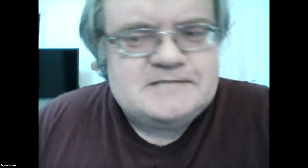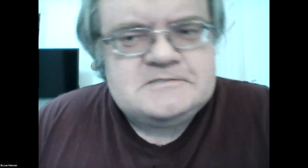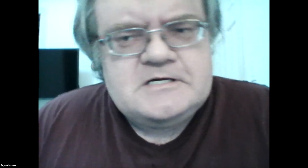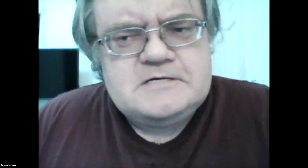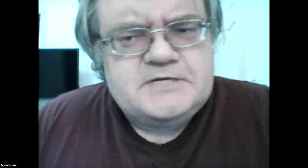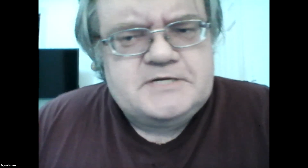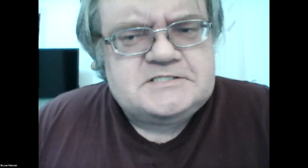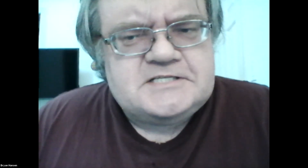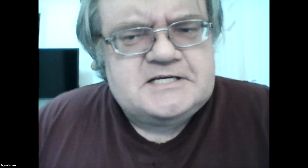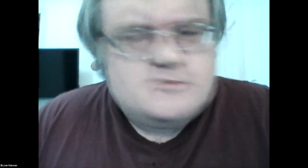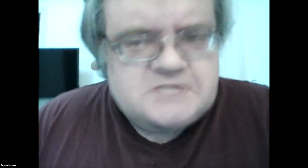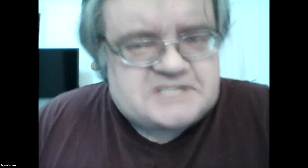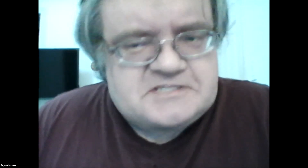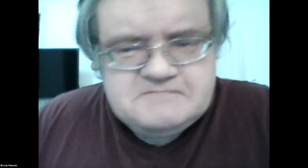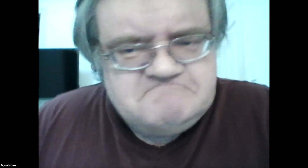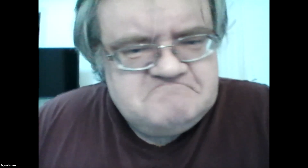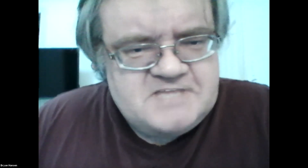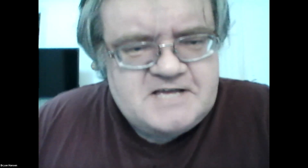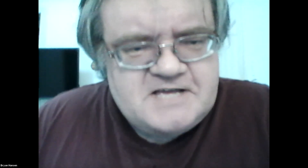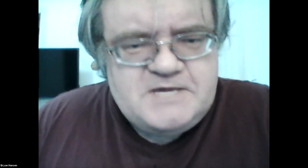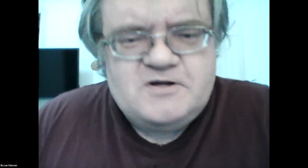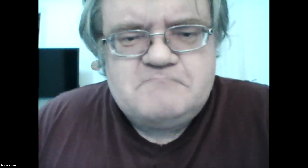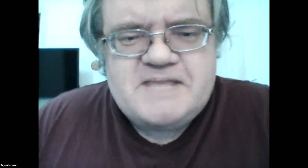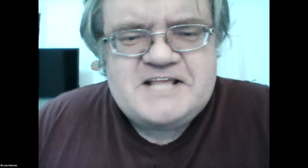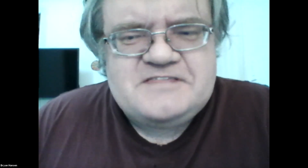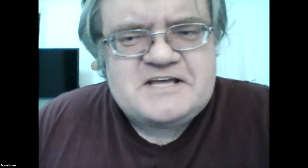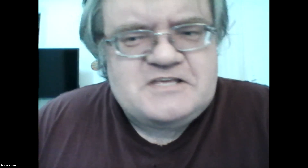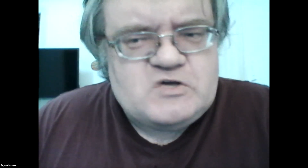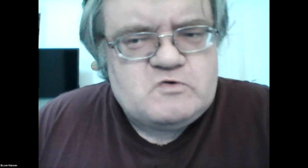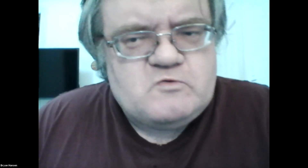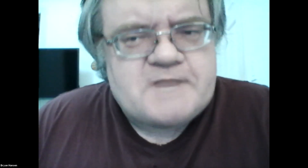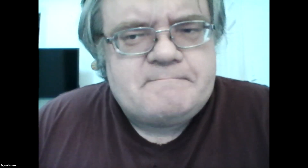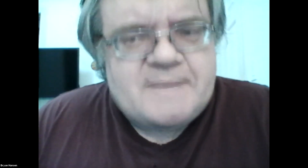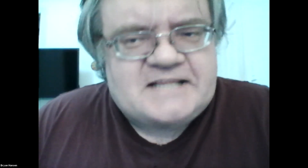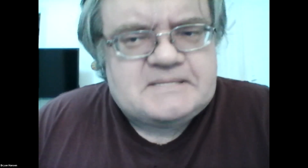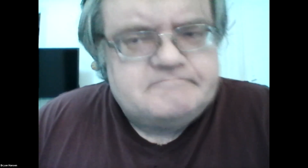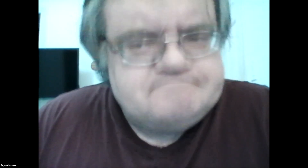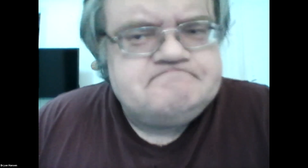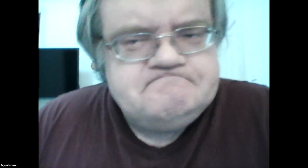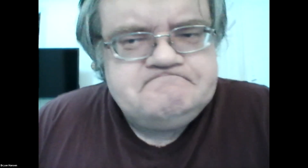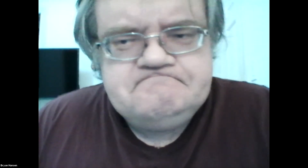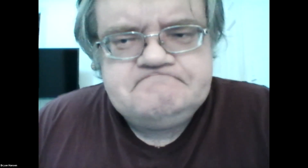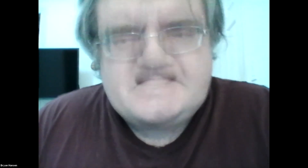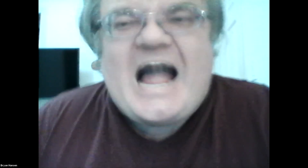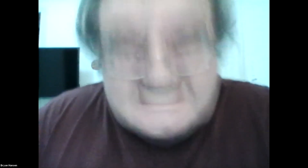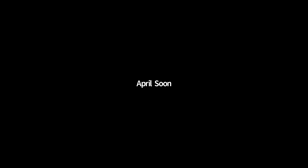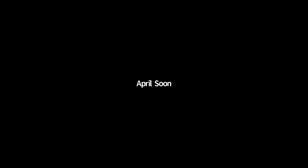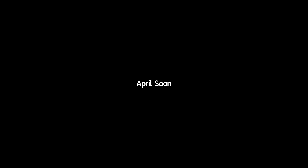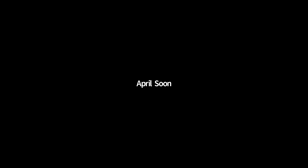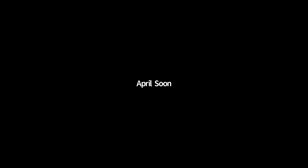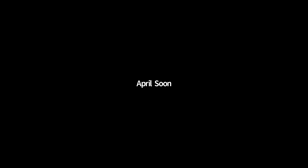smell, but no teeth. People may think you want to bite them.